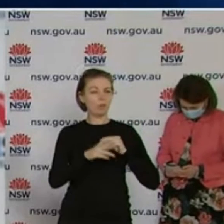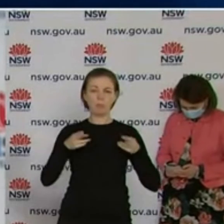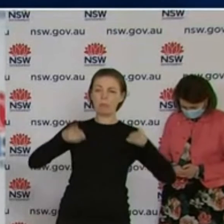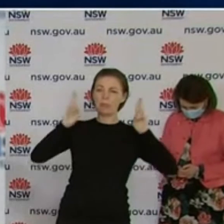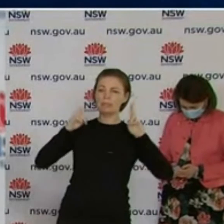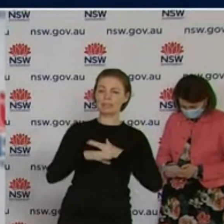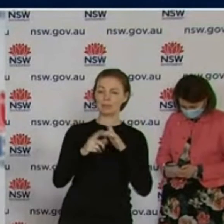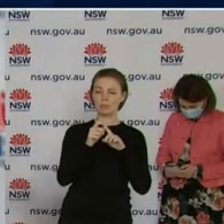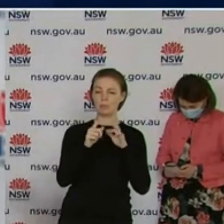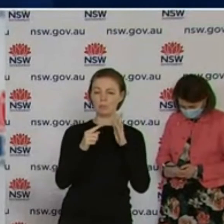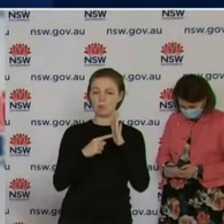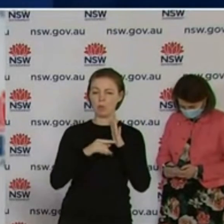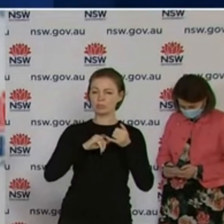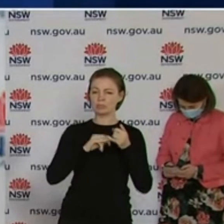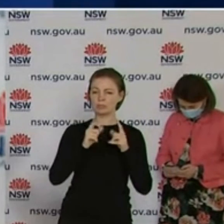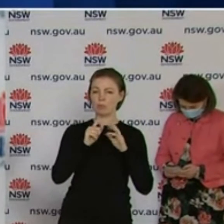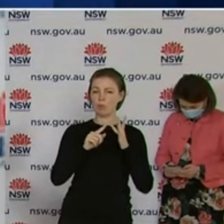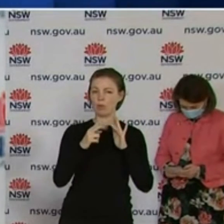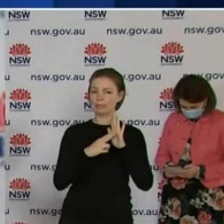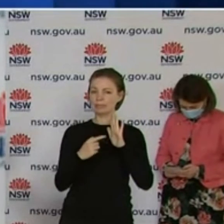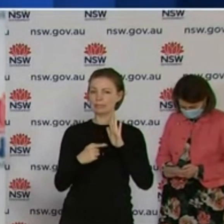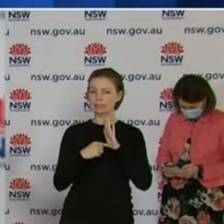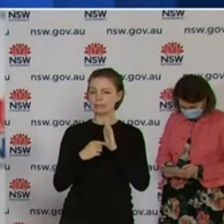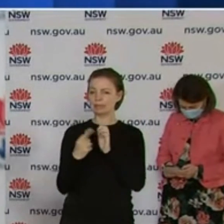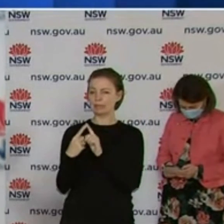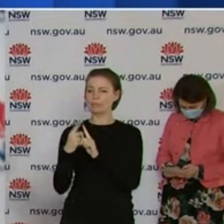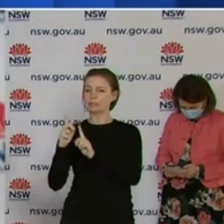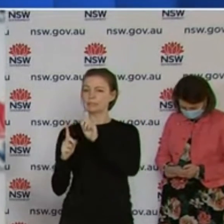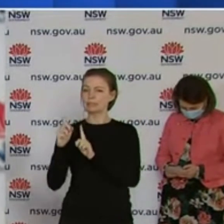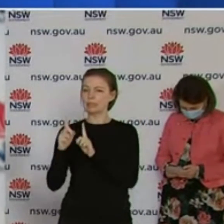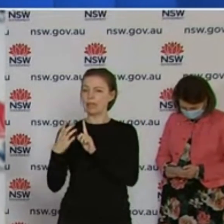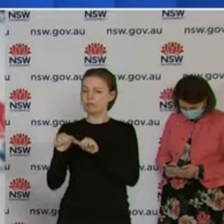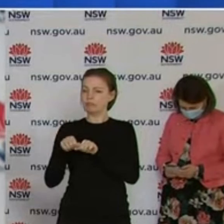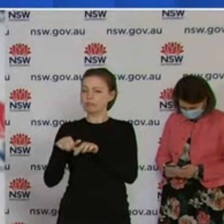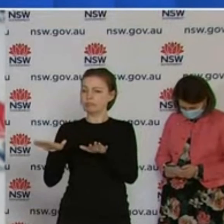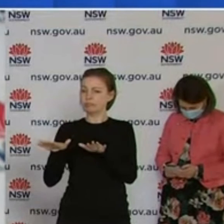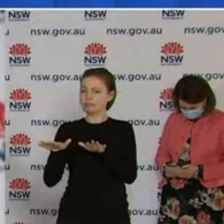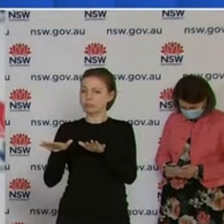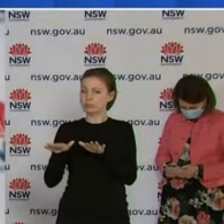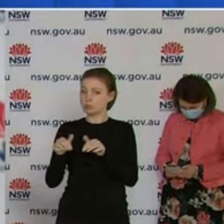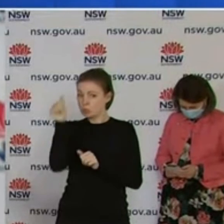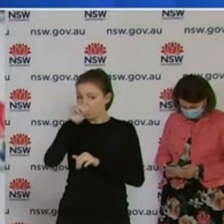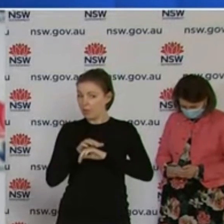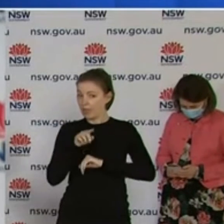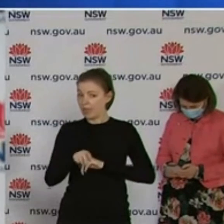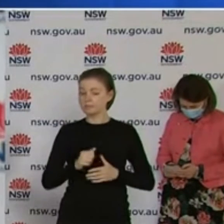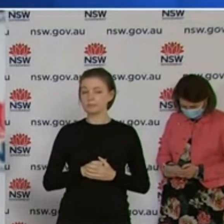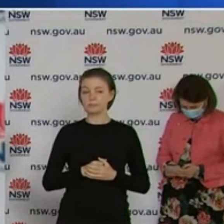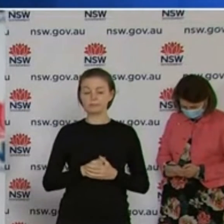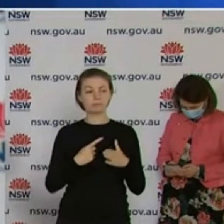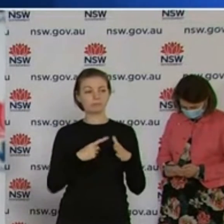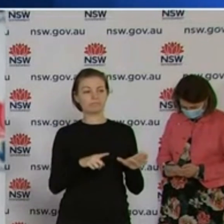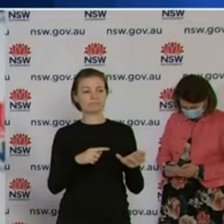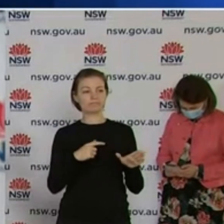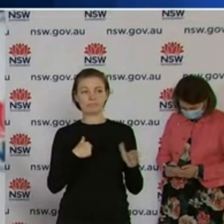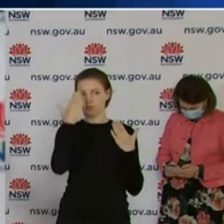I don't specifically. We'll have to get some details after you. So we have a number of clusters around the city, of course, at any one time.